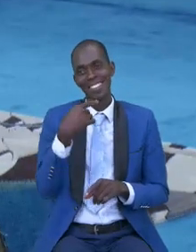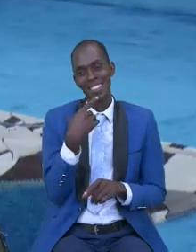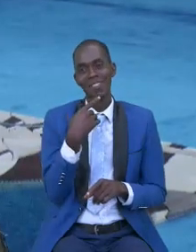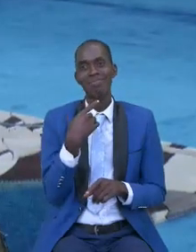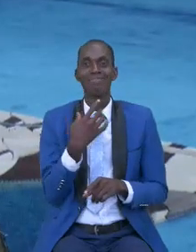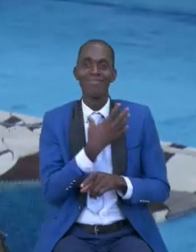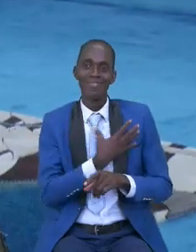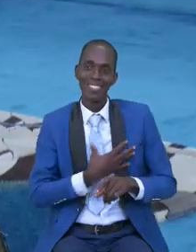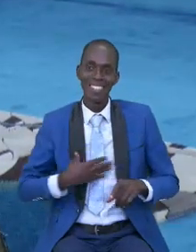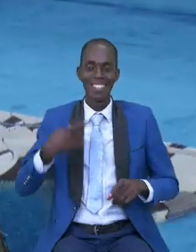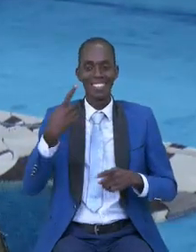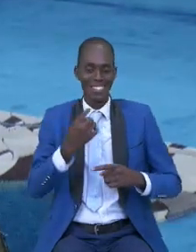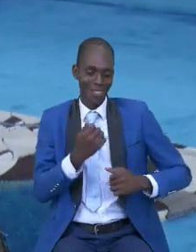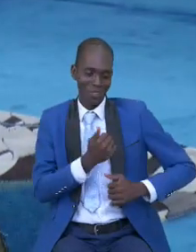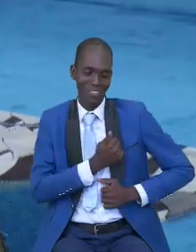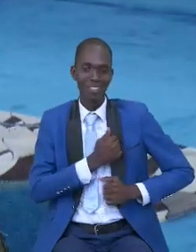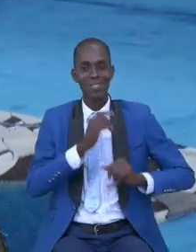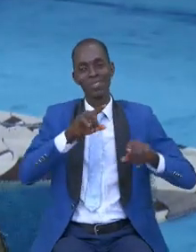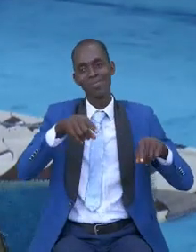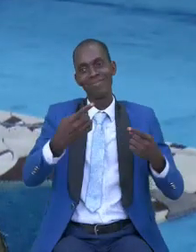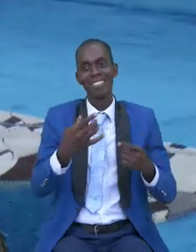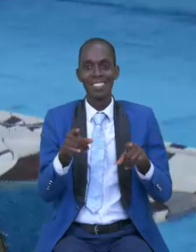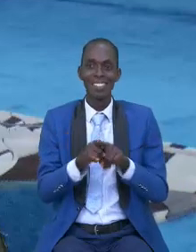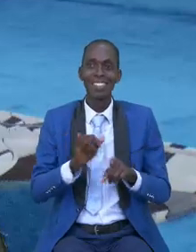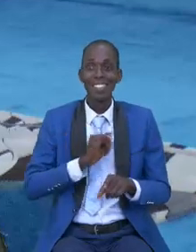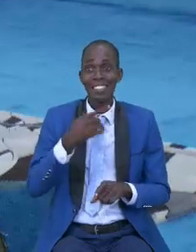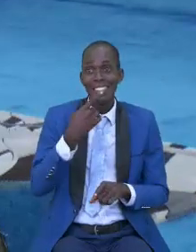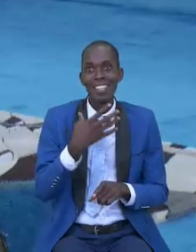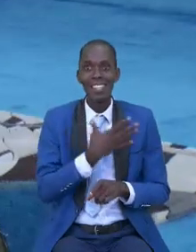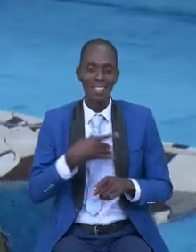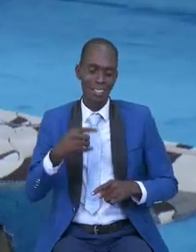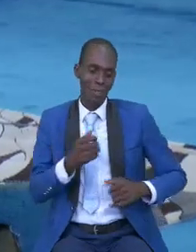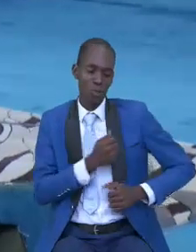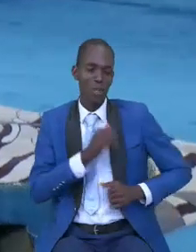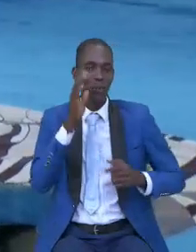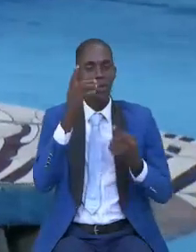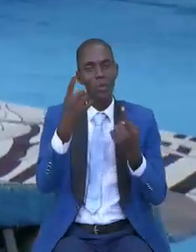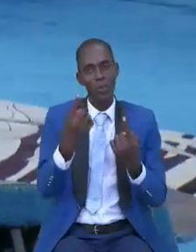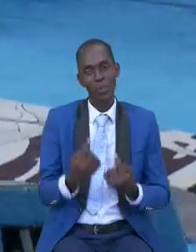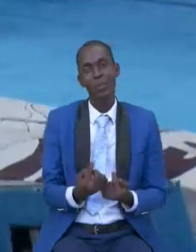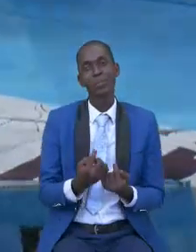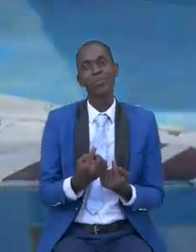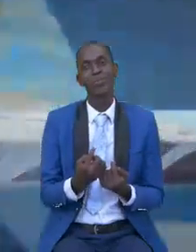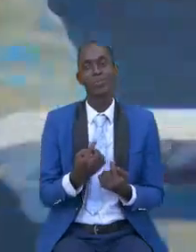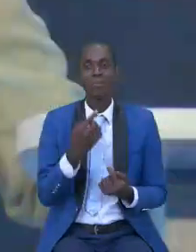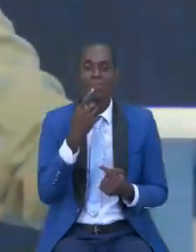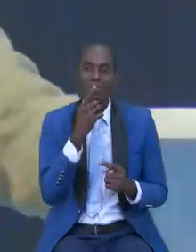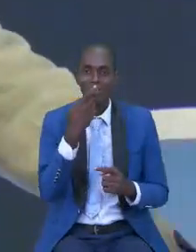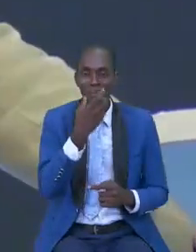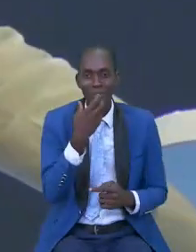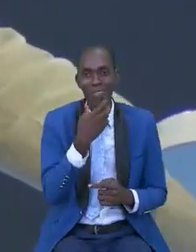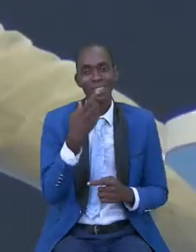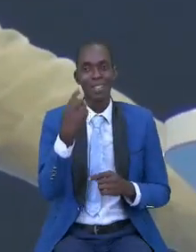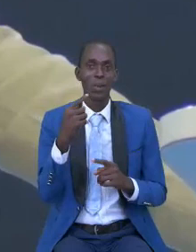the soldiers to go, as I say, and that soldiers to come, speak the